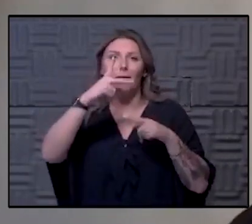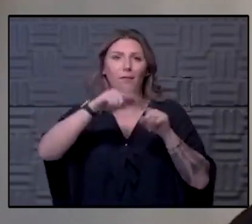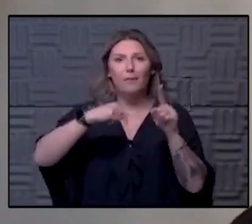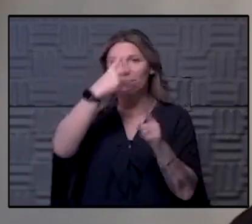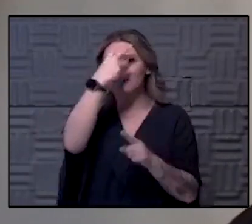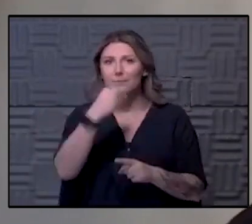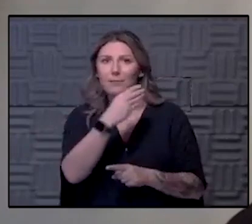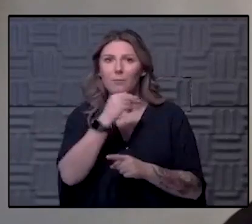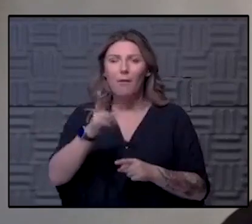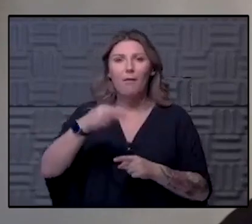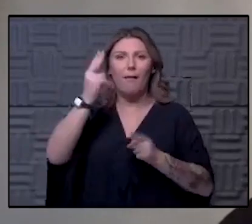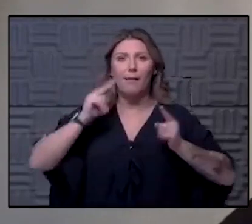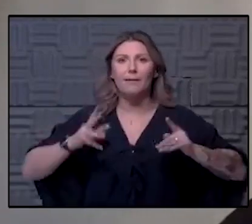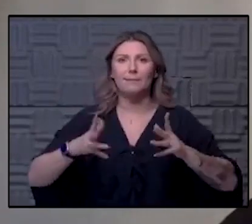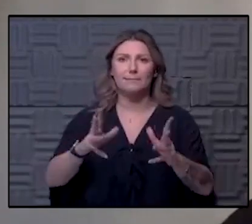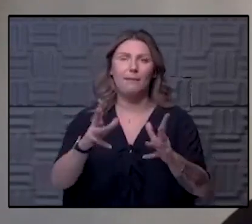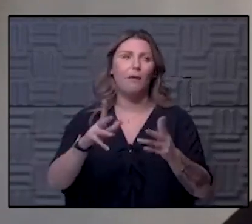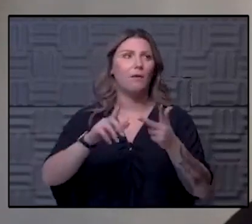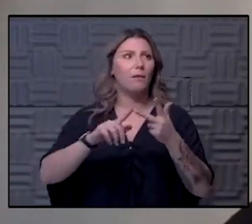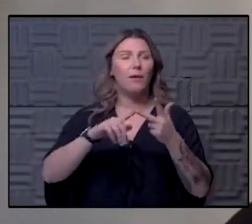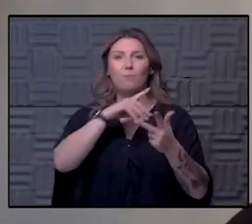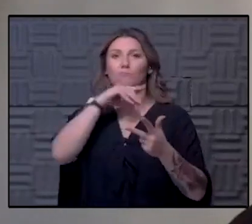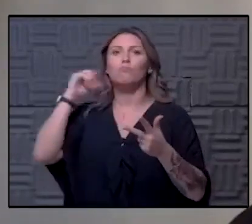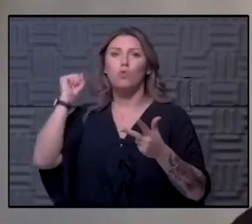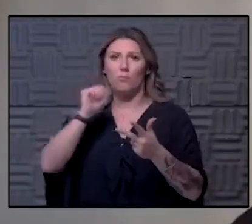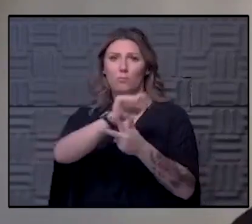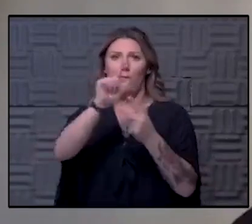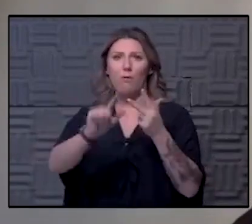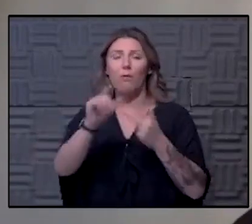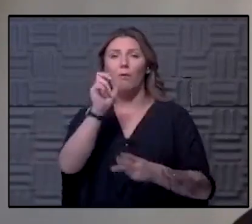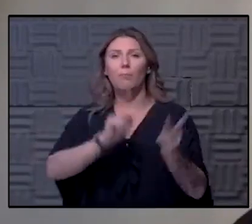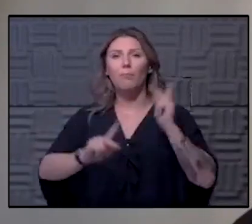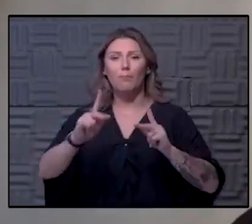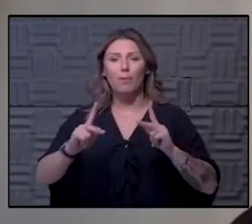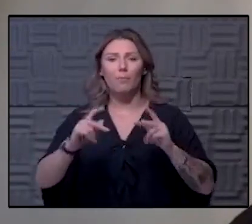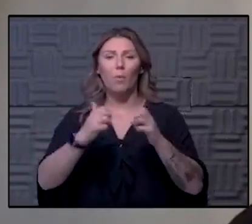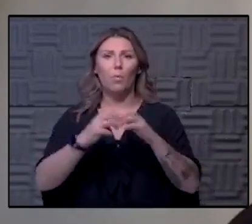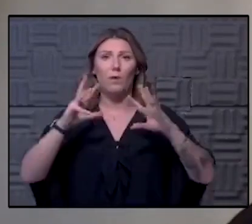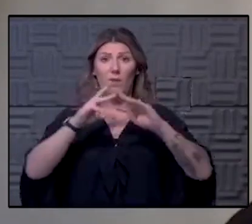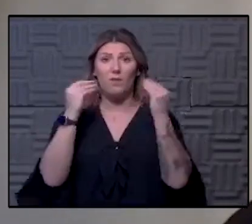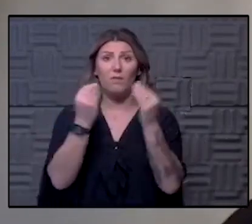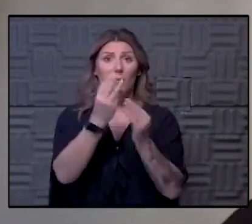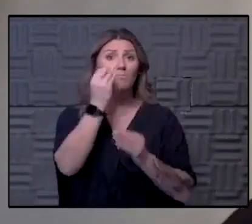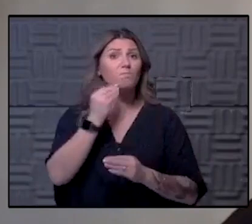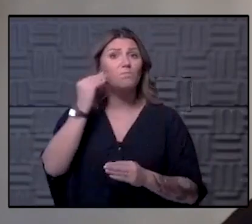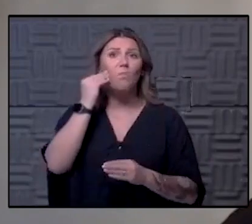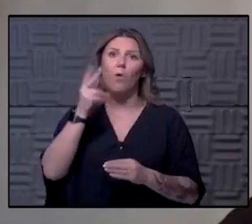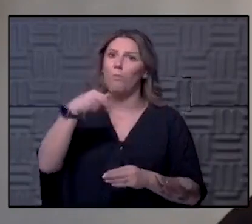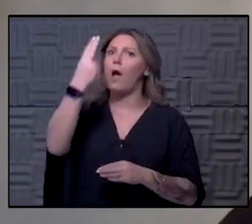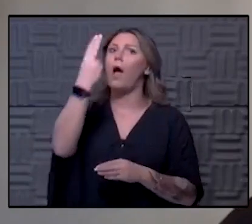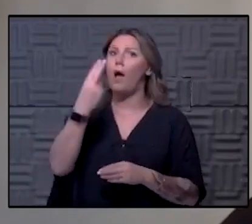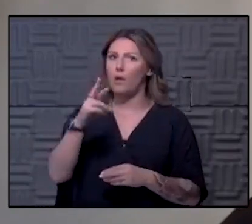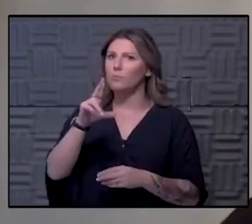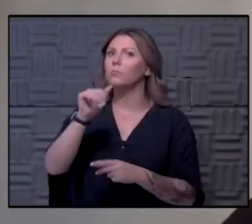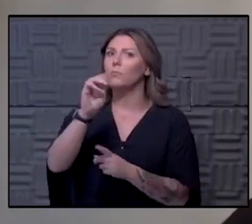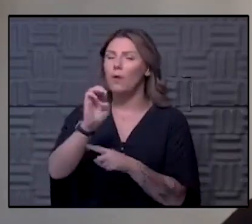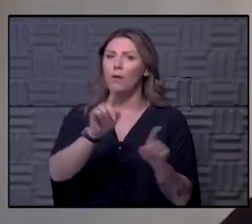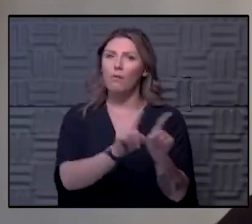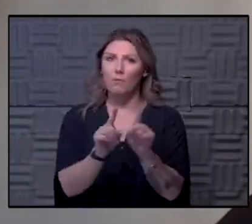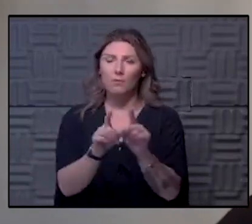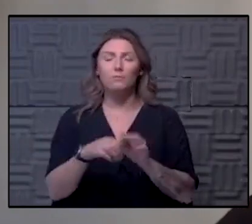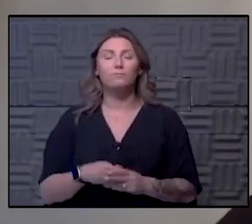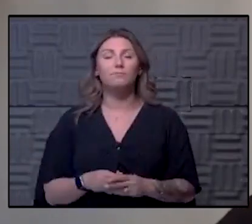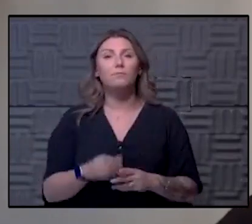rates of anxiety and burnout. And then folks with families at home had higher rates of this. And not